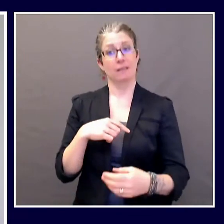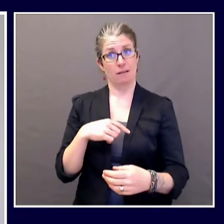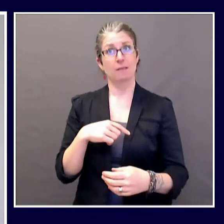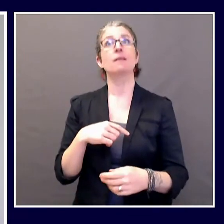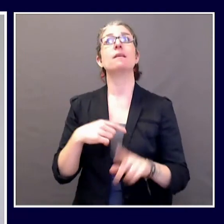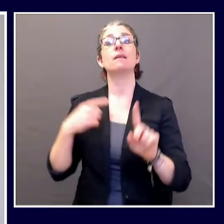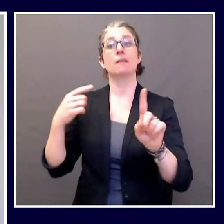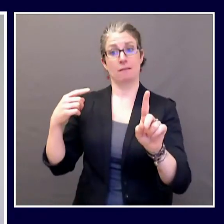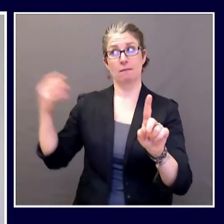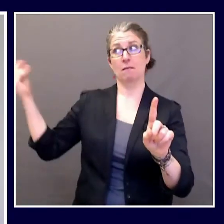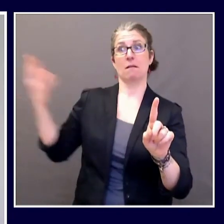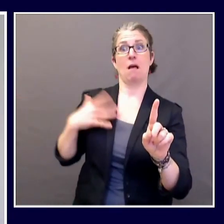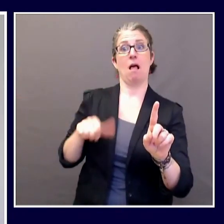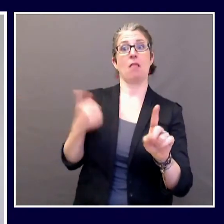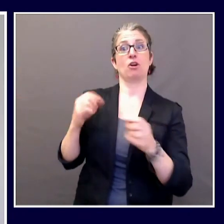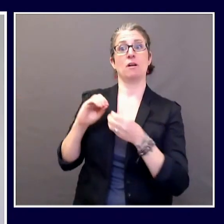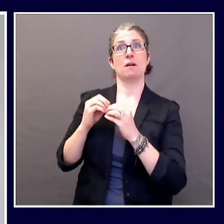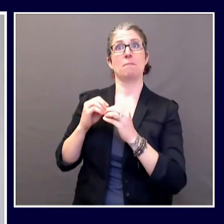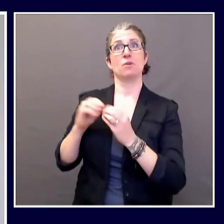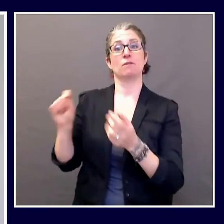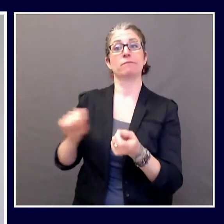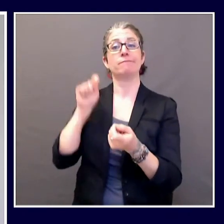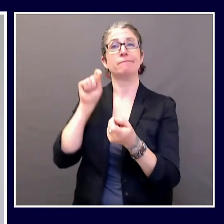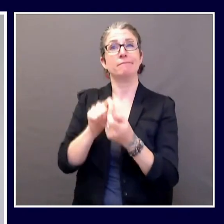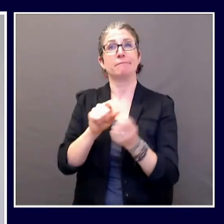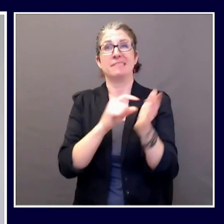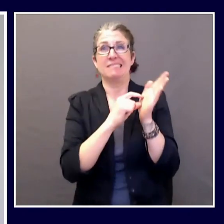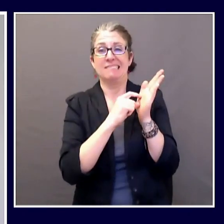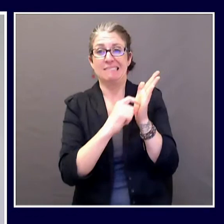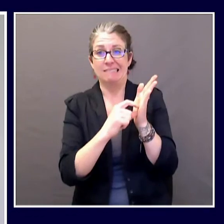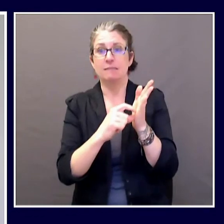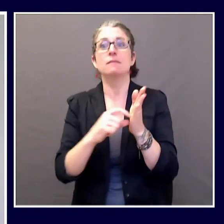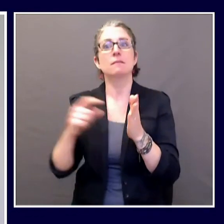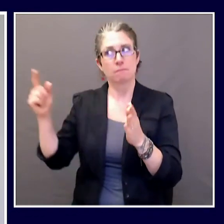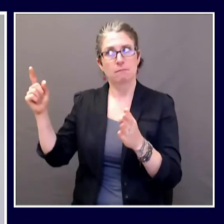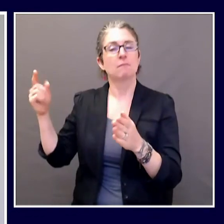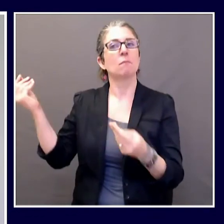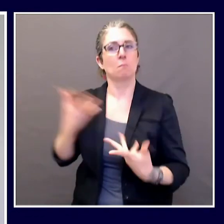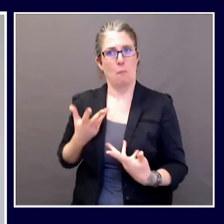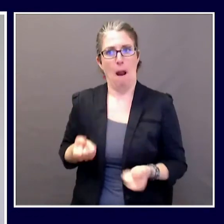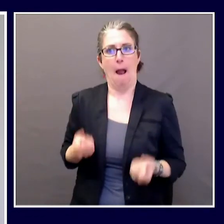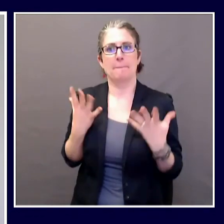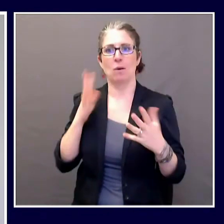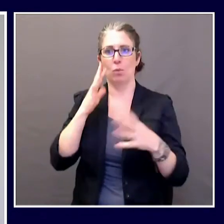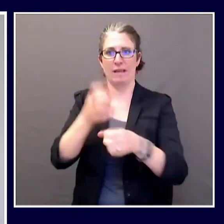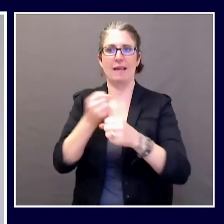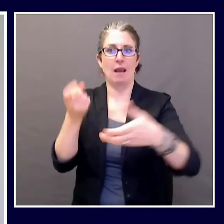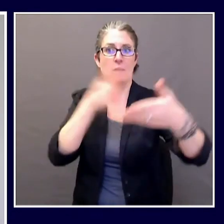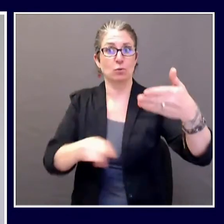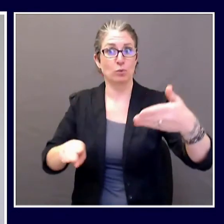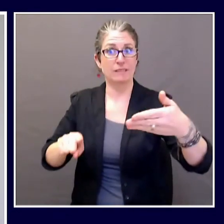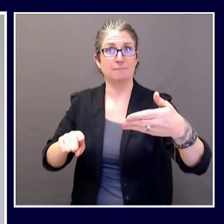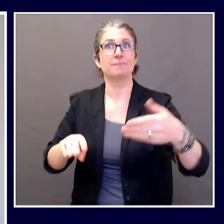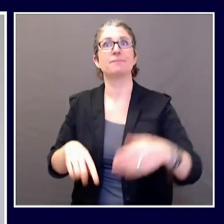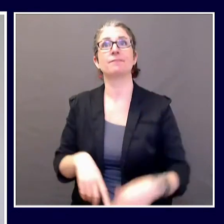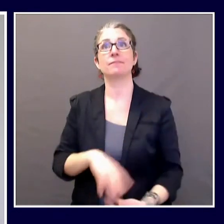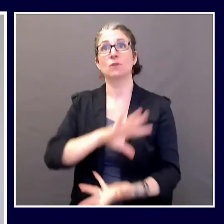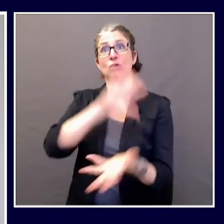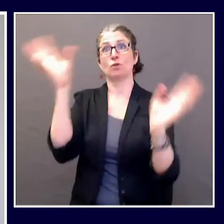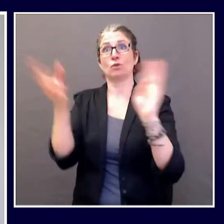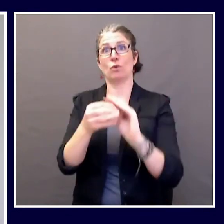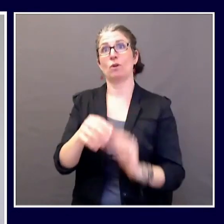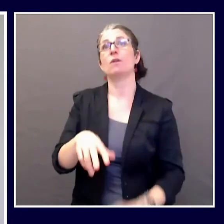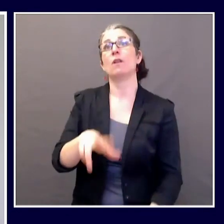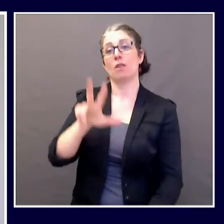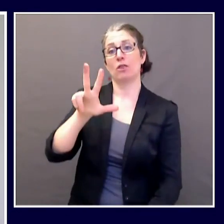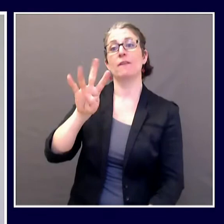government for vaccines that will be delivered to our state next week. Overall, there are 34,020